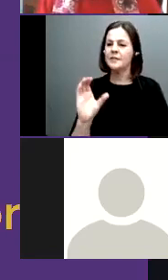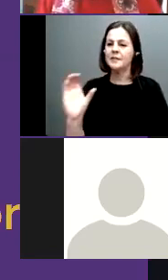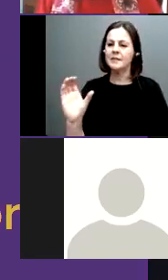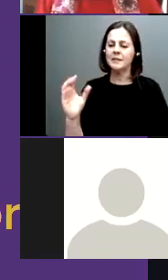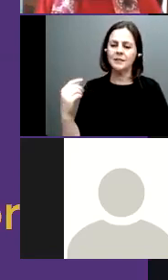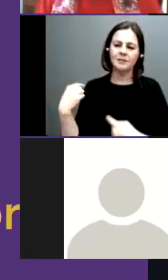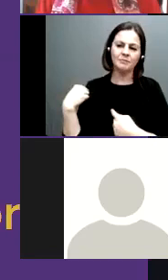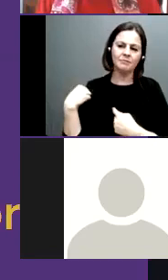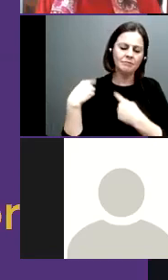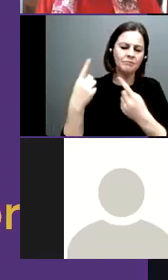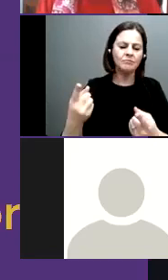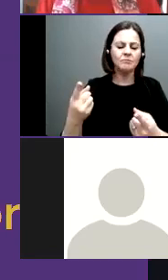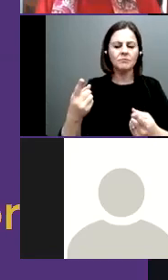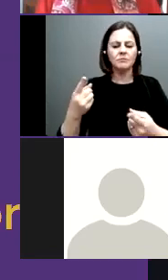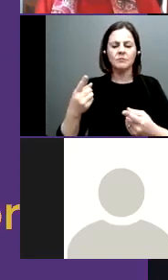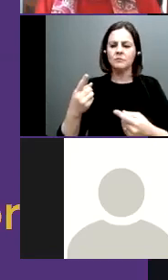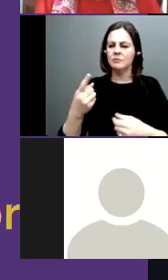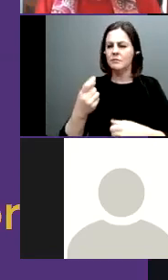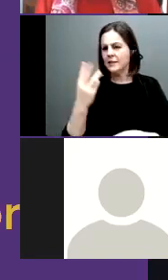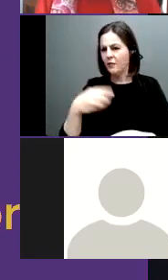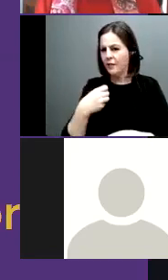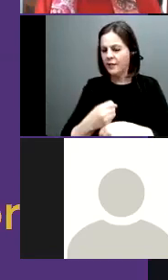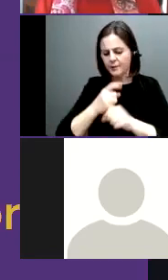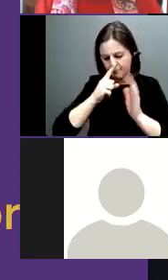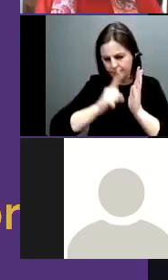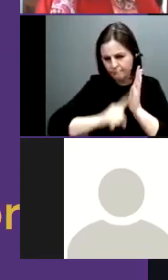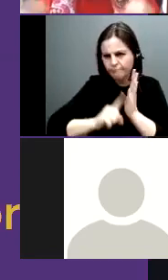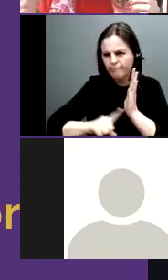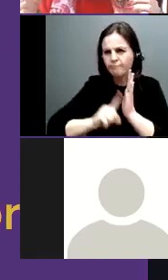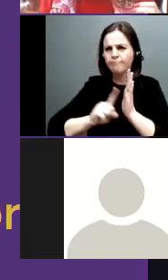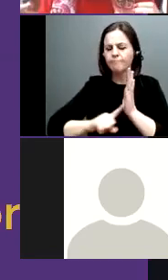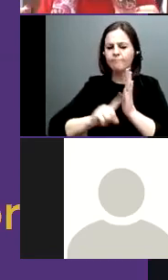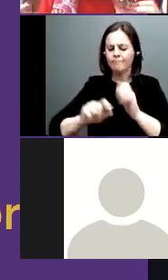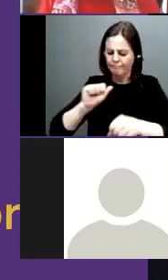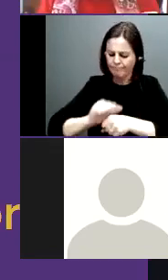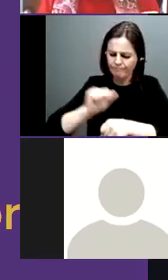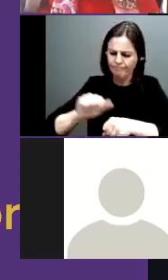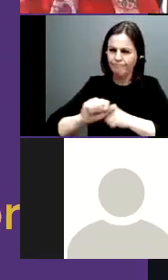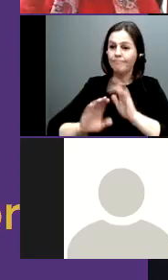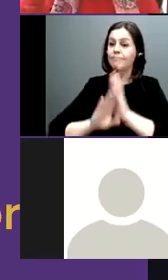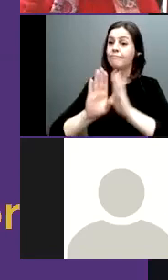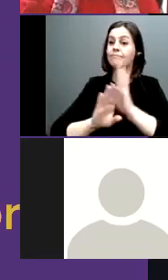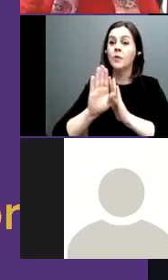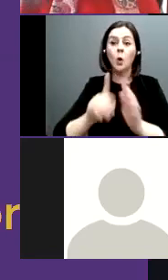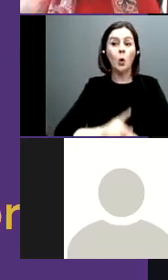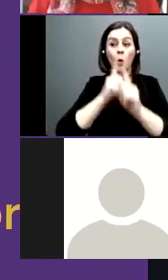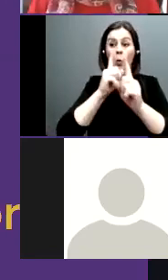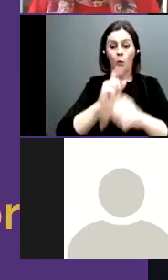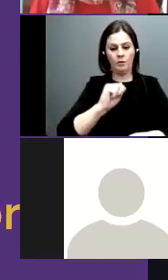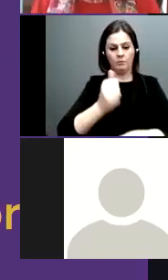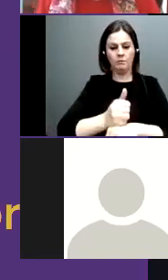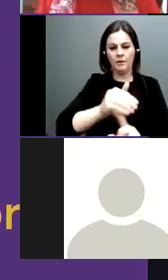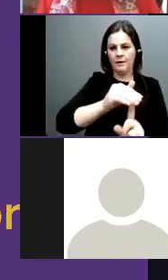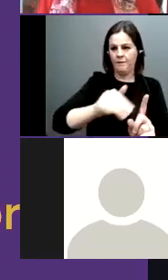diligently over the past few years to really create an environment that is